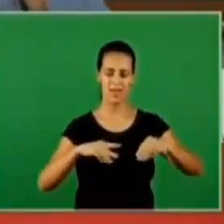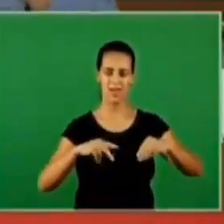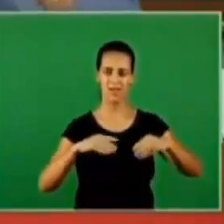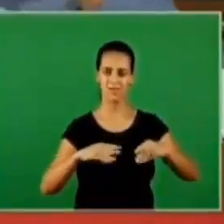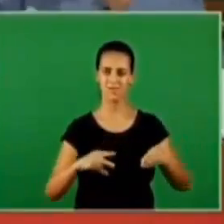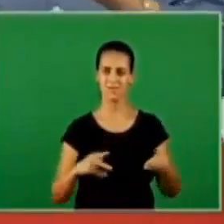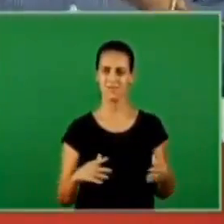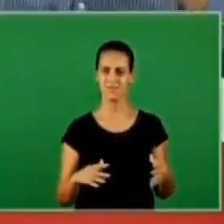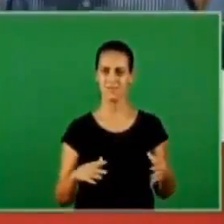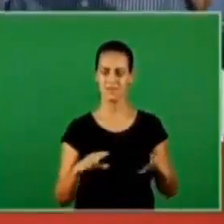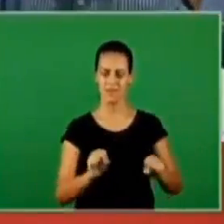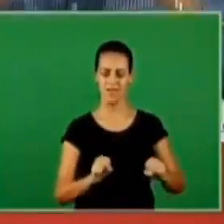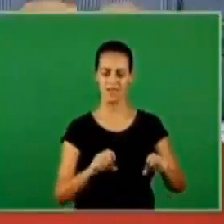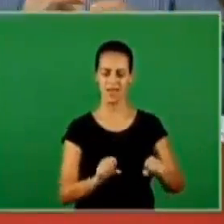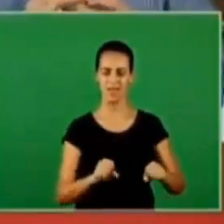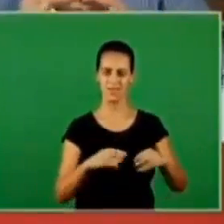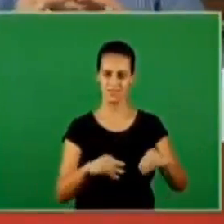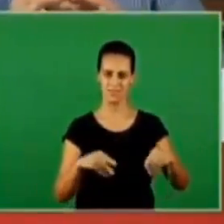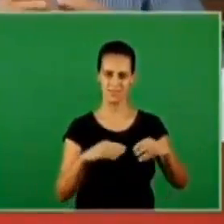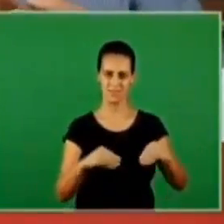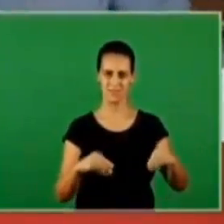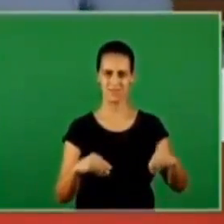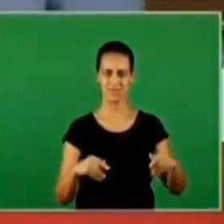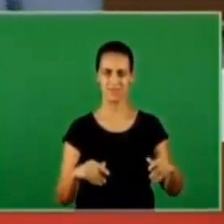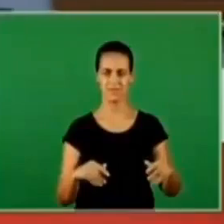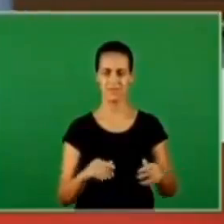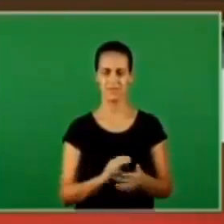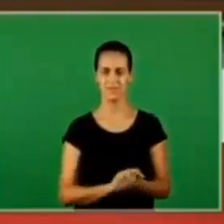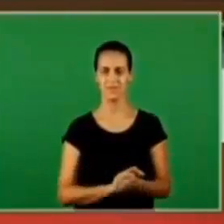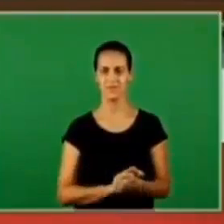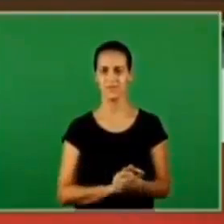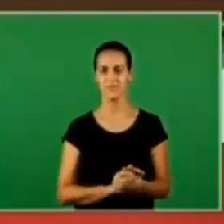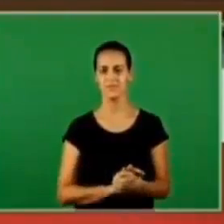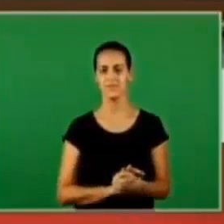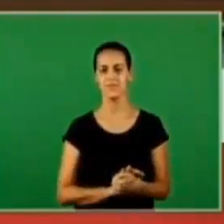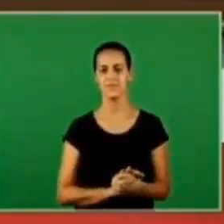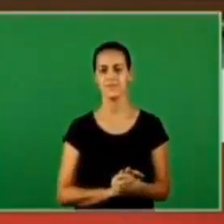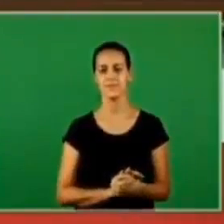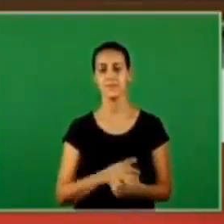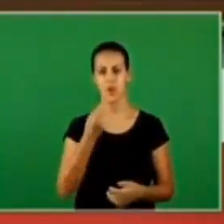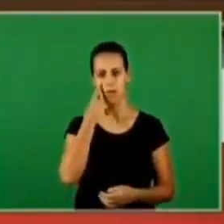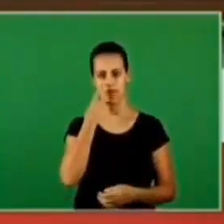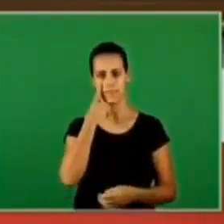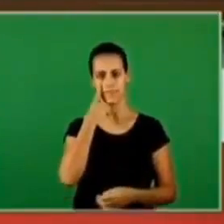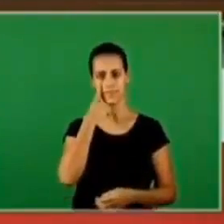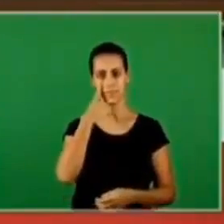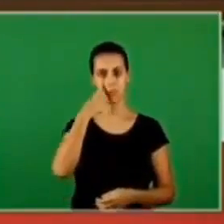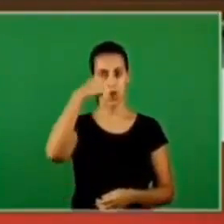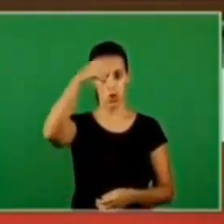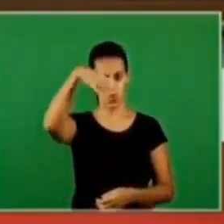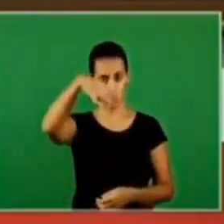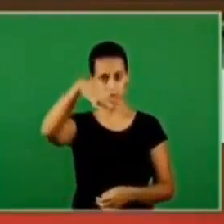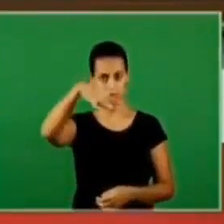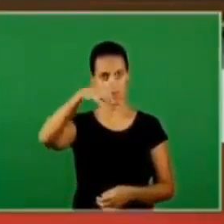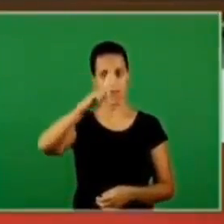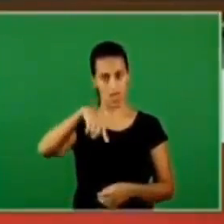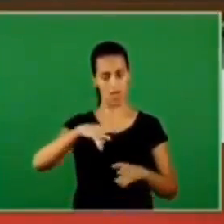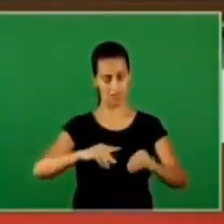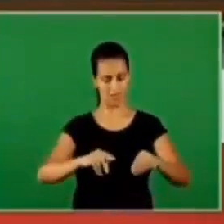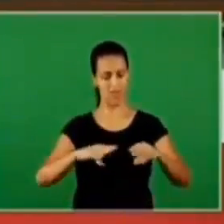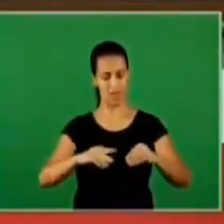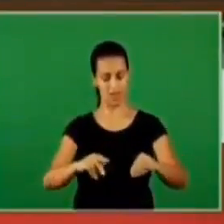bread, I have to pay a lot of attention to the matter. light. This